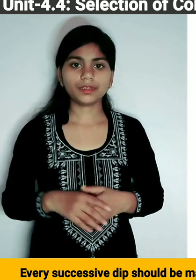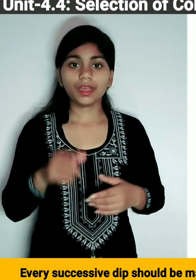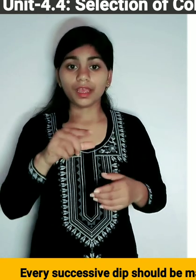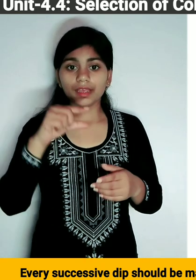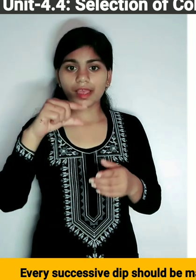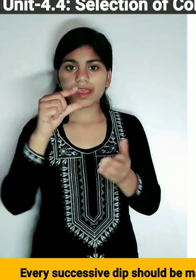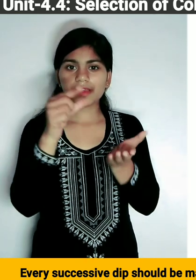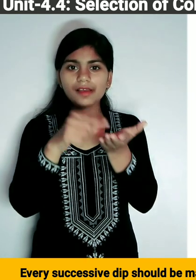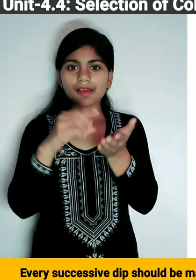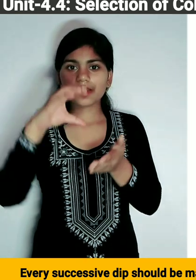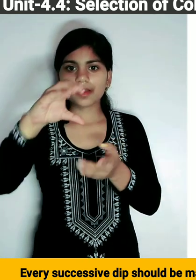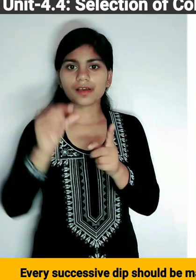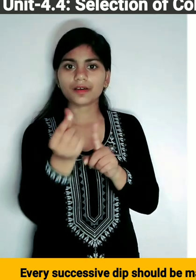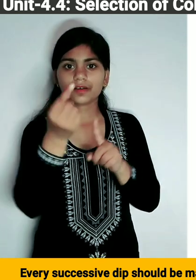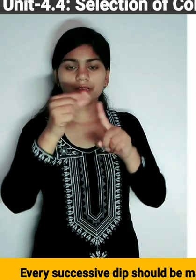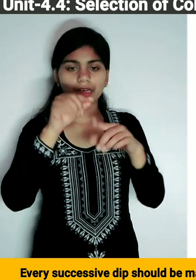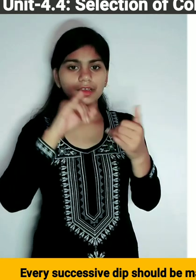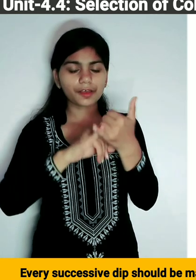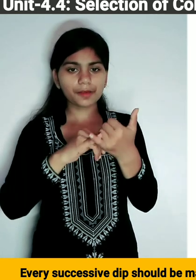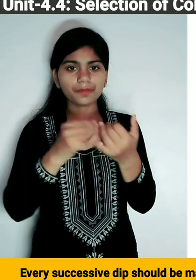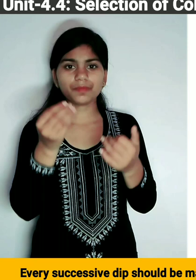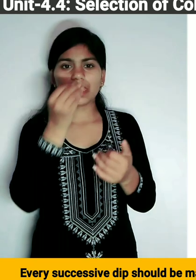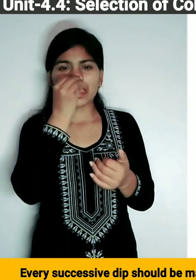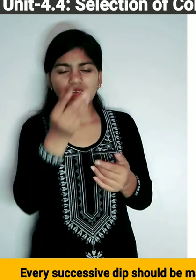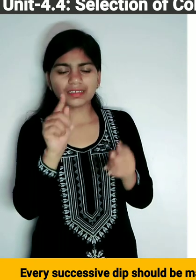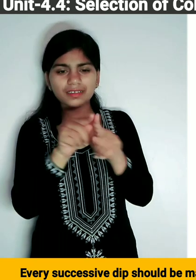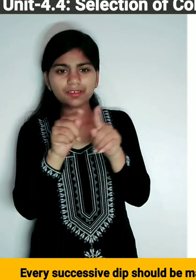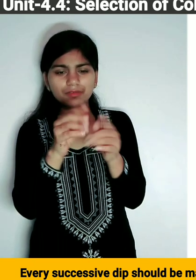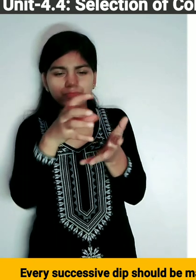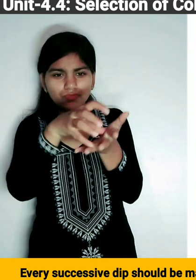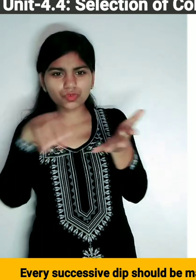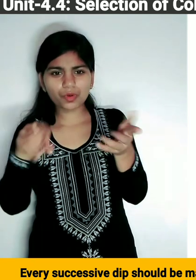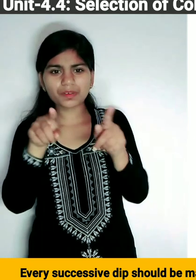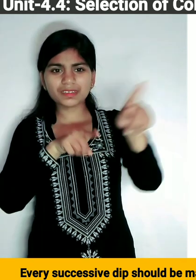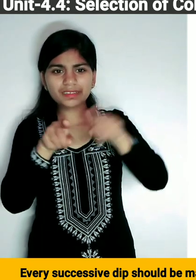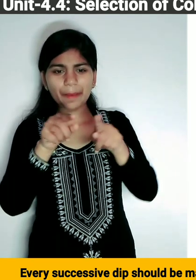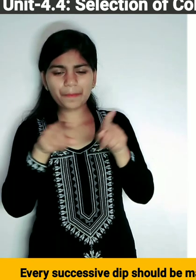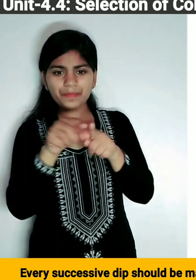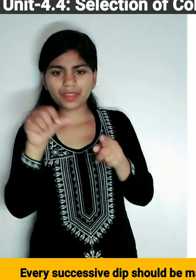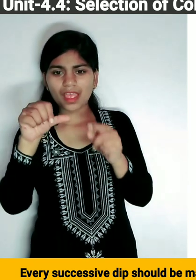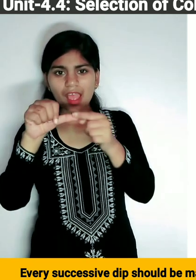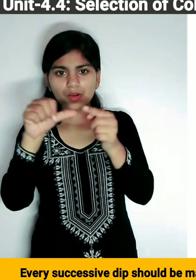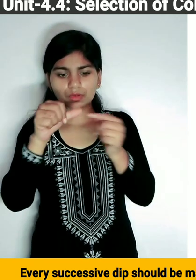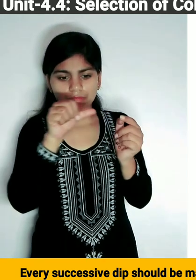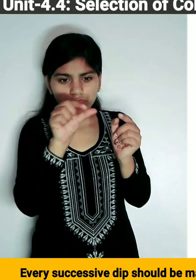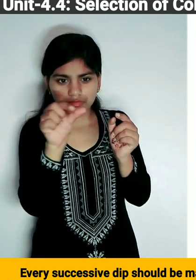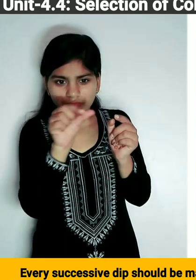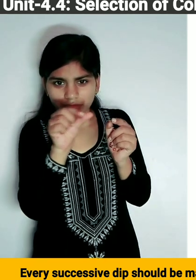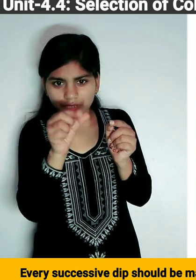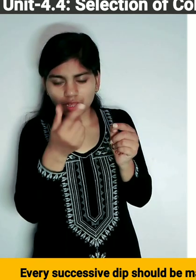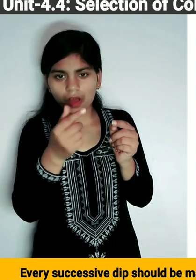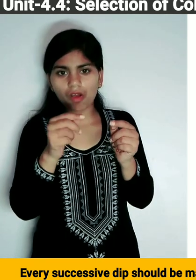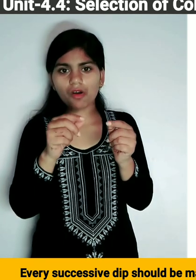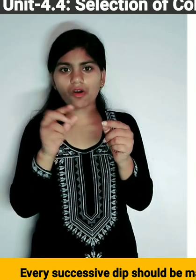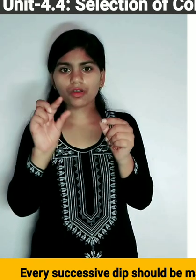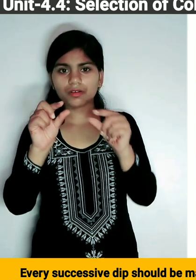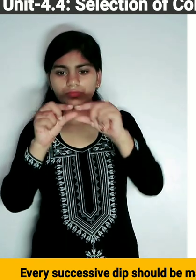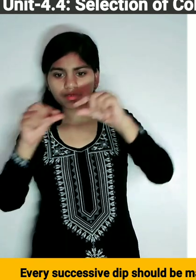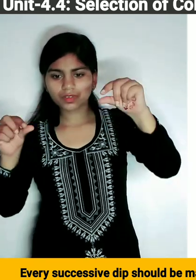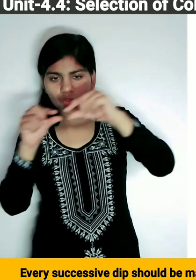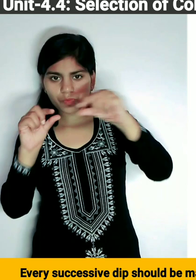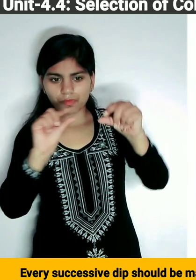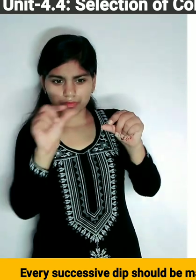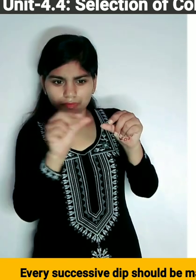easily be removed from the forming drip stick by giving a slight twist